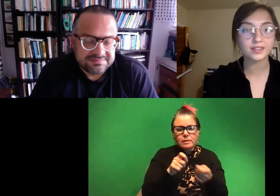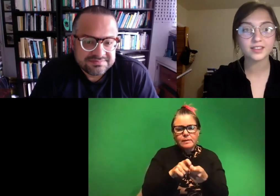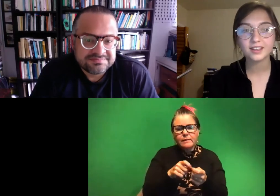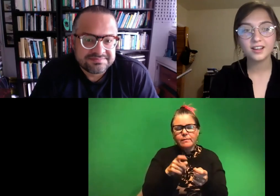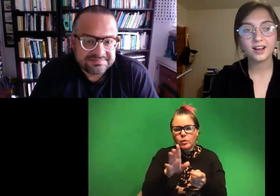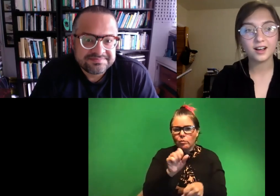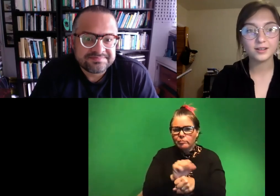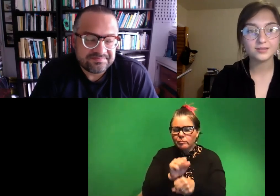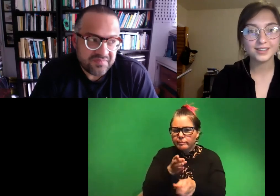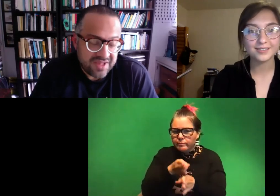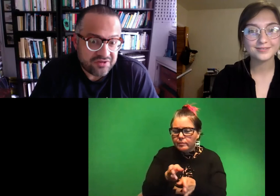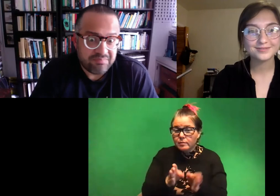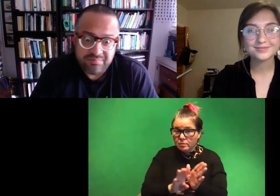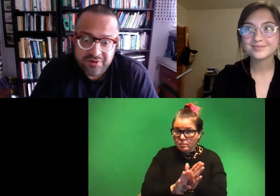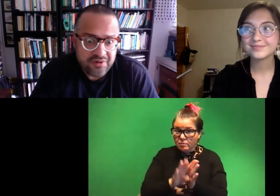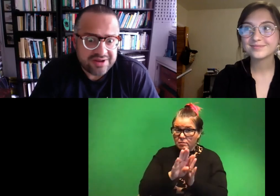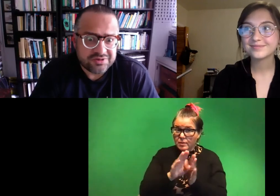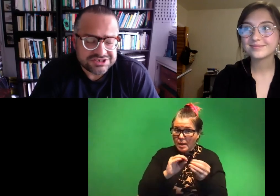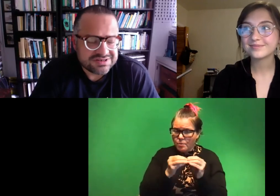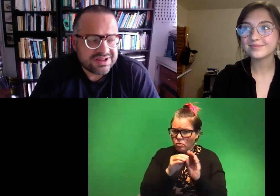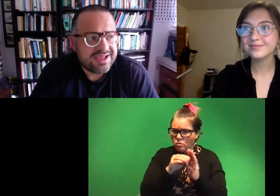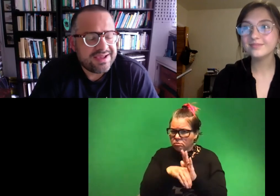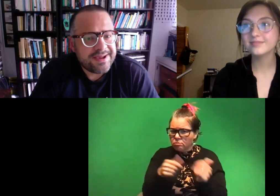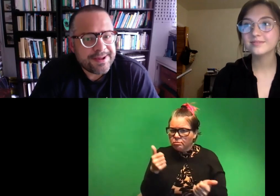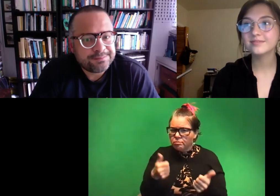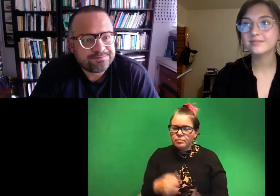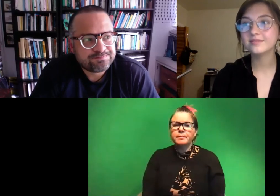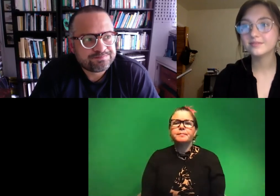work with. That's a great question.